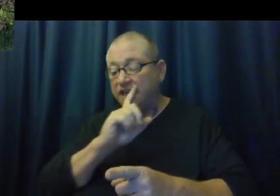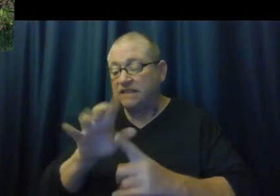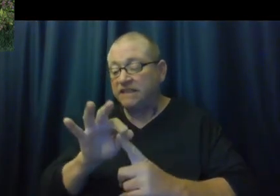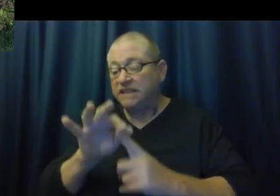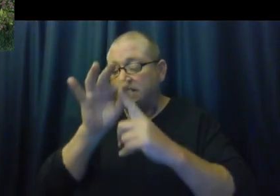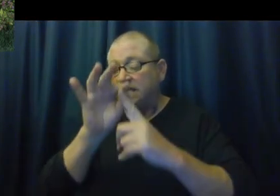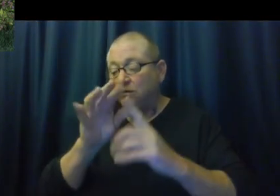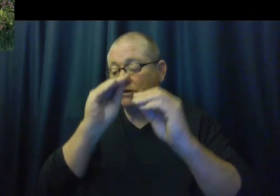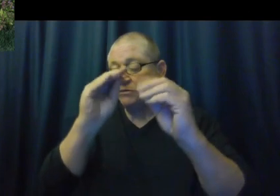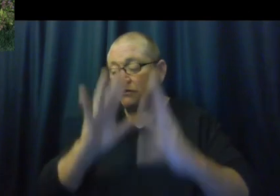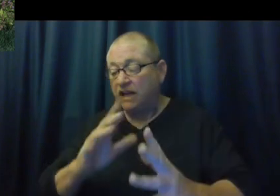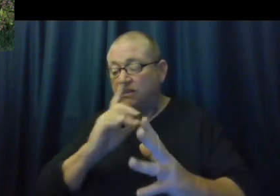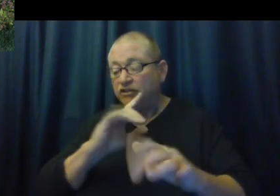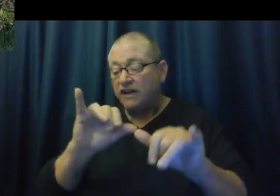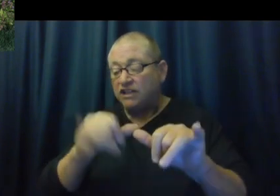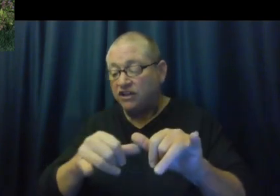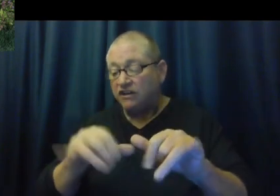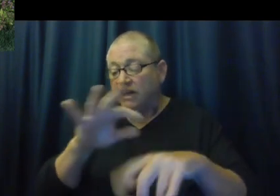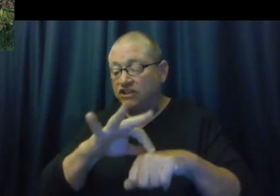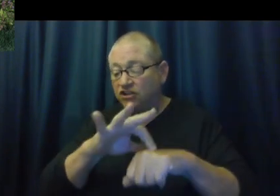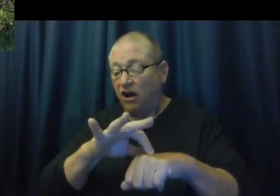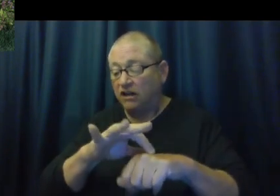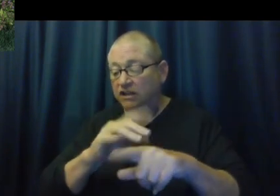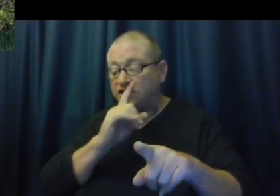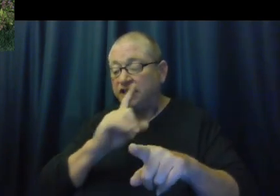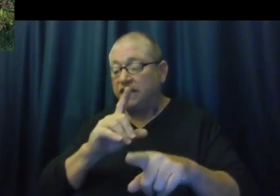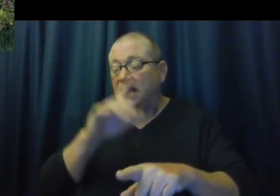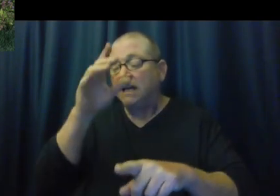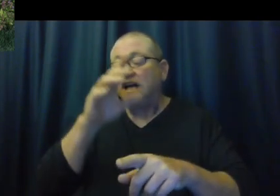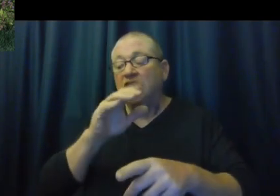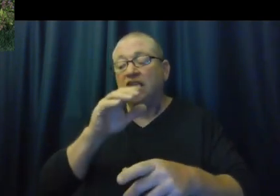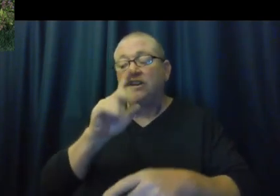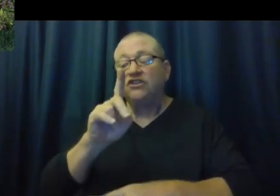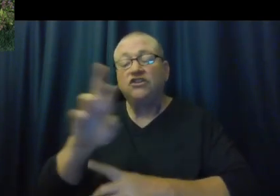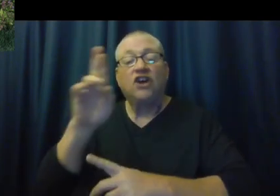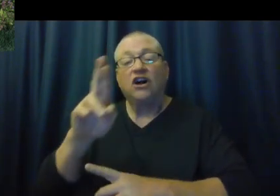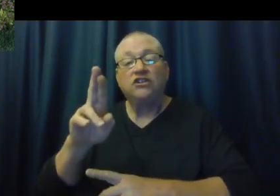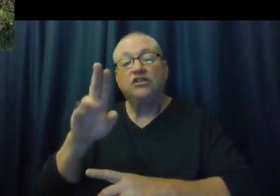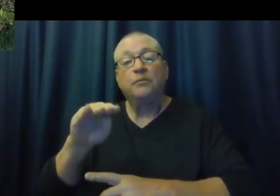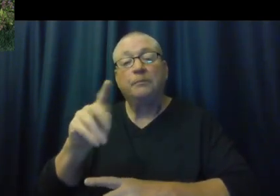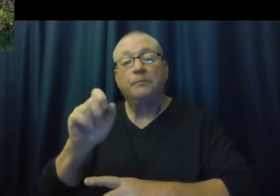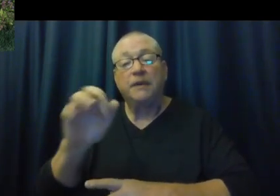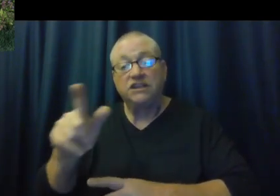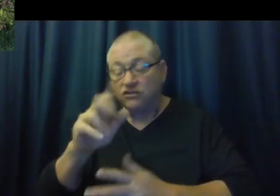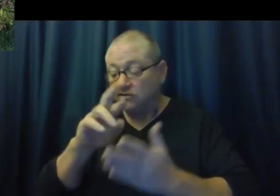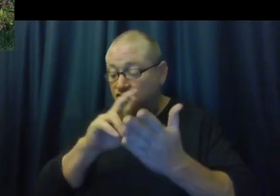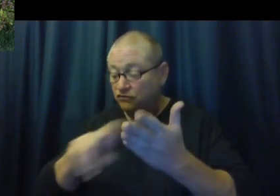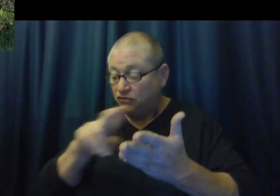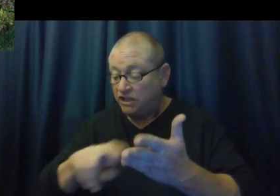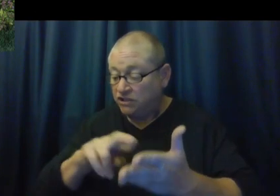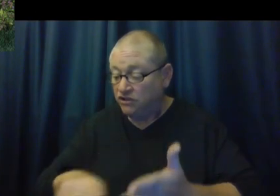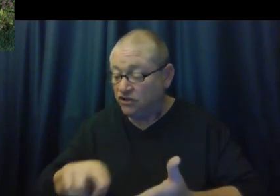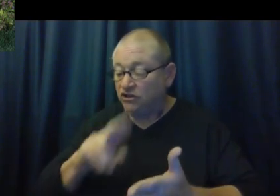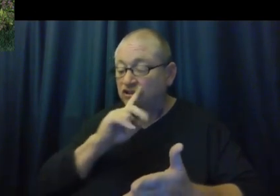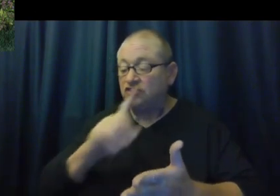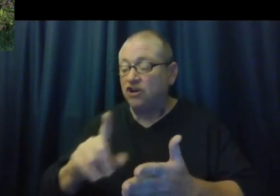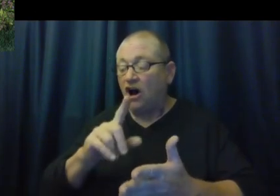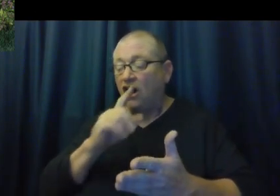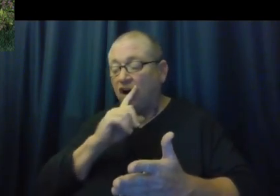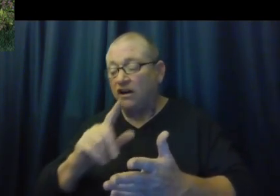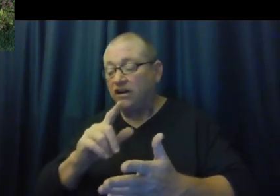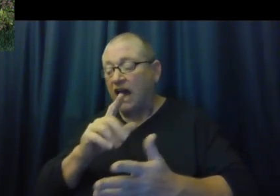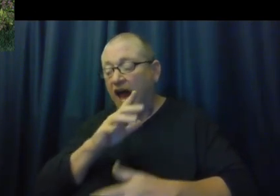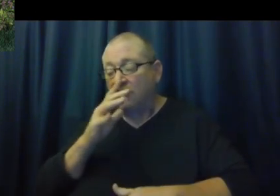Mitchell's research on the agricultural impacts to groundwater quality, aquifers, and the effects of climate change on mountain hydrology has